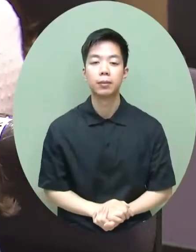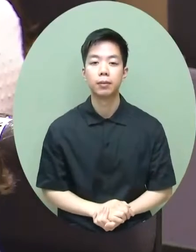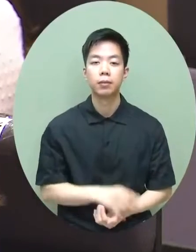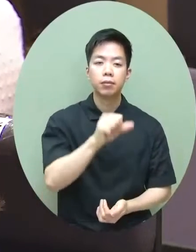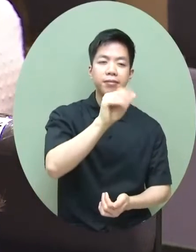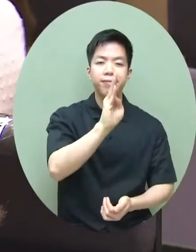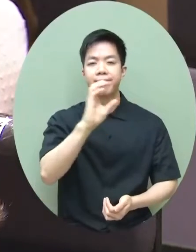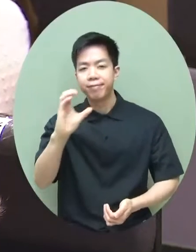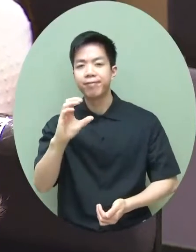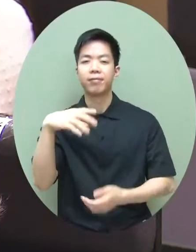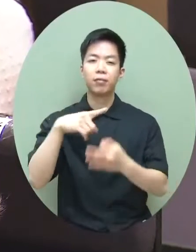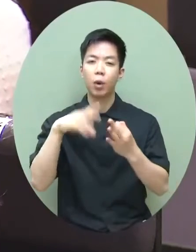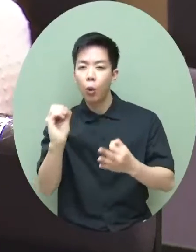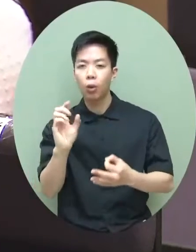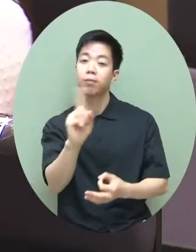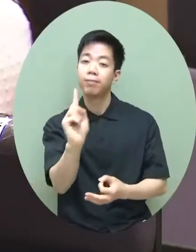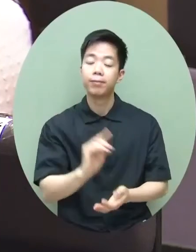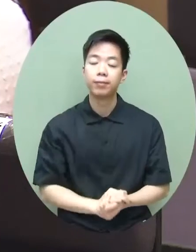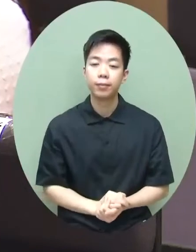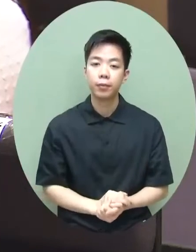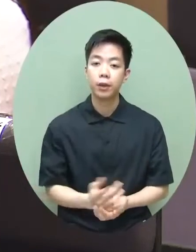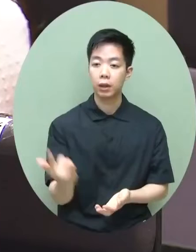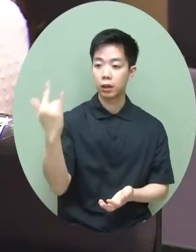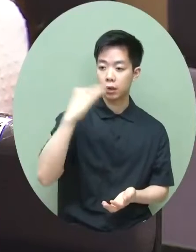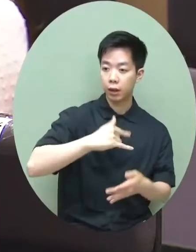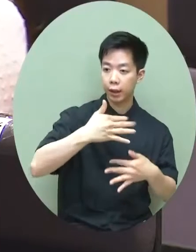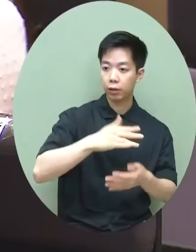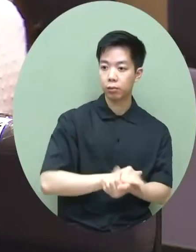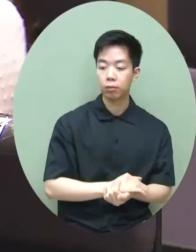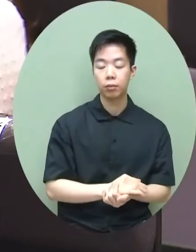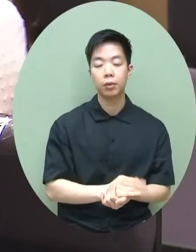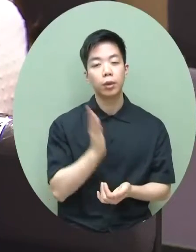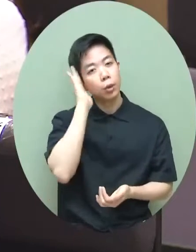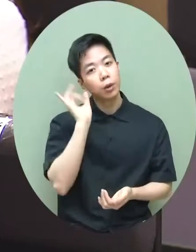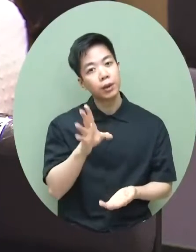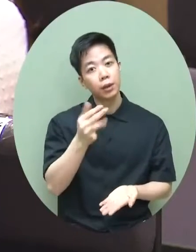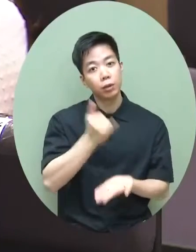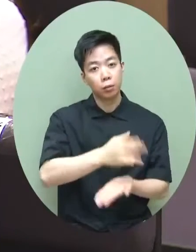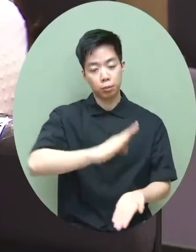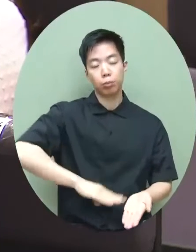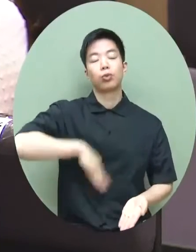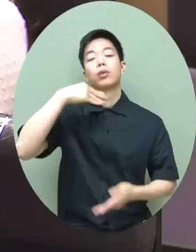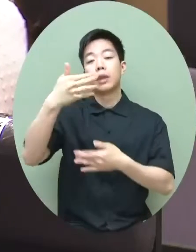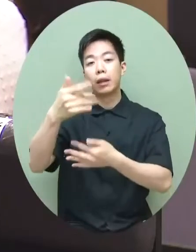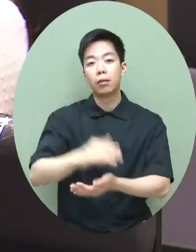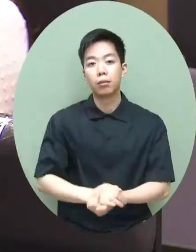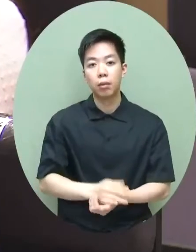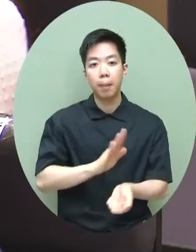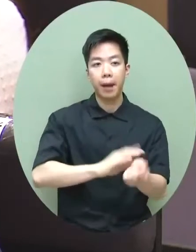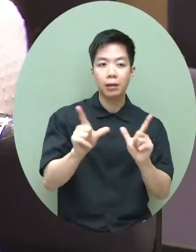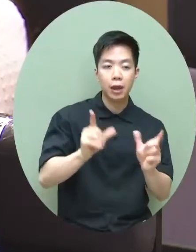about the mutant strain involved? And when did he come to Hong Kong? When did he complete the